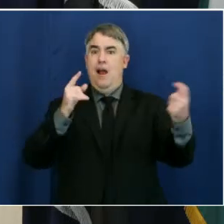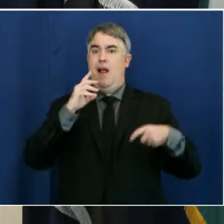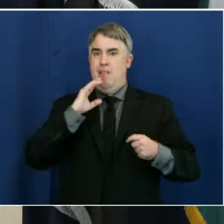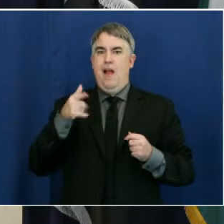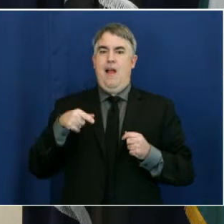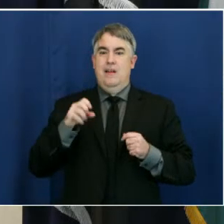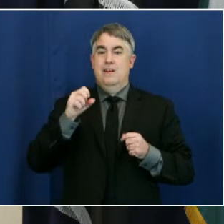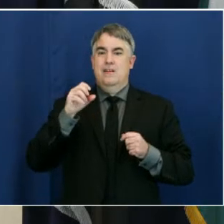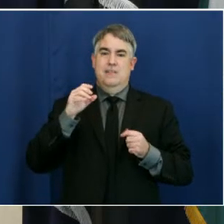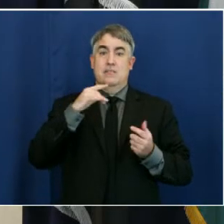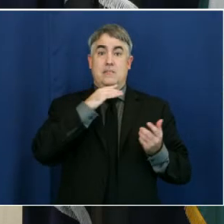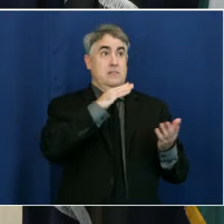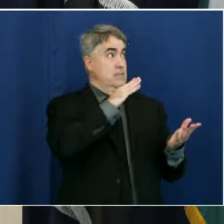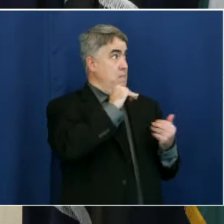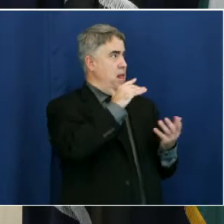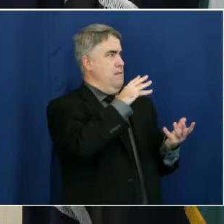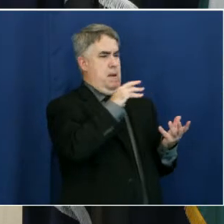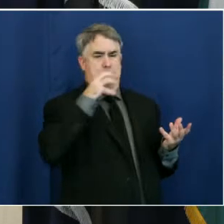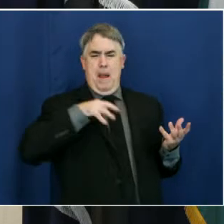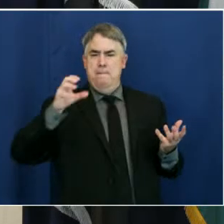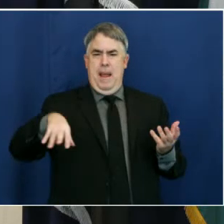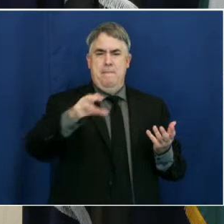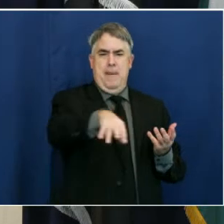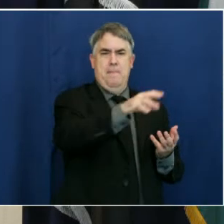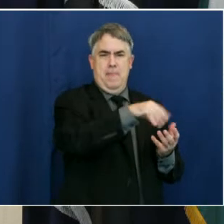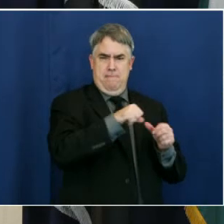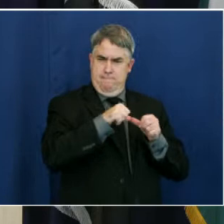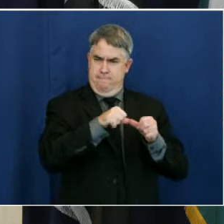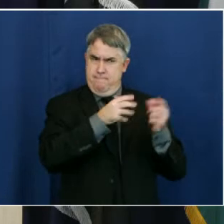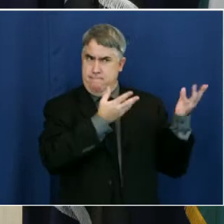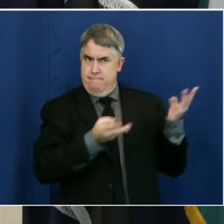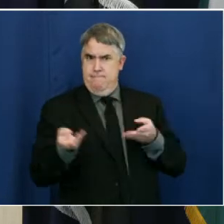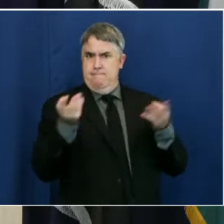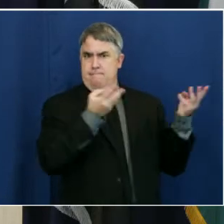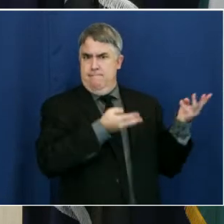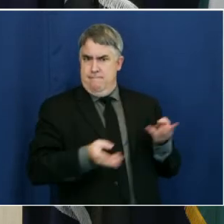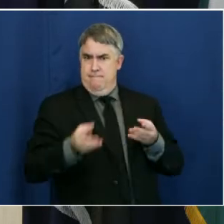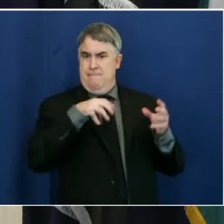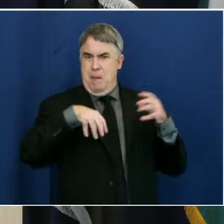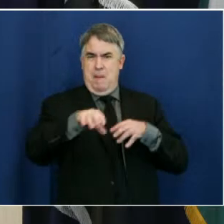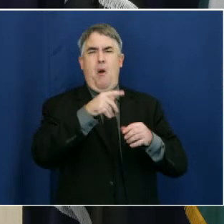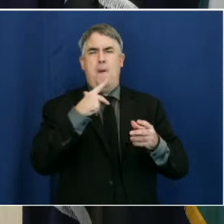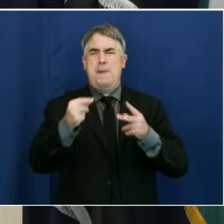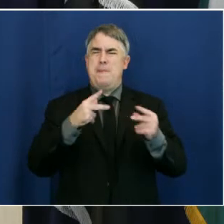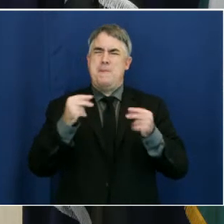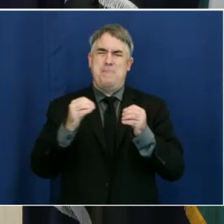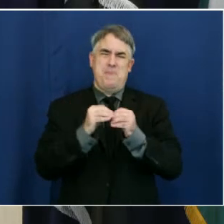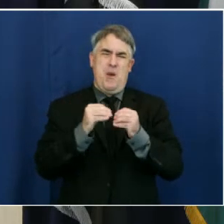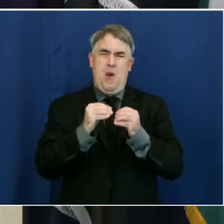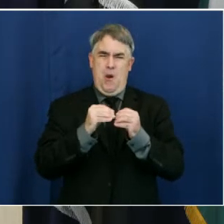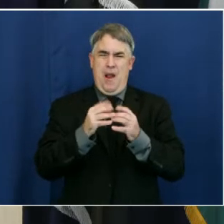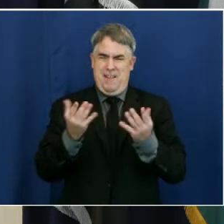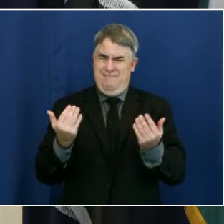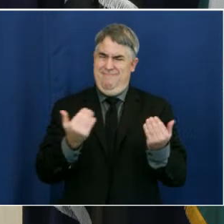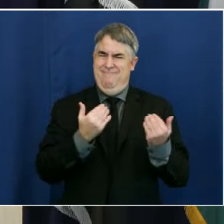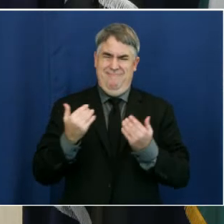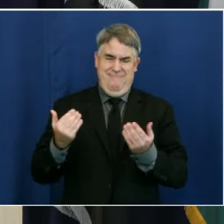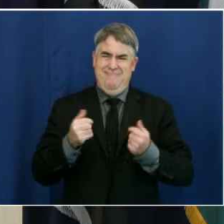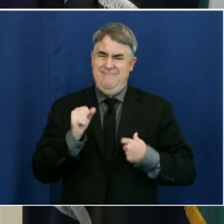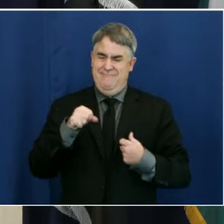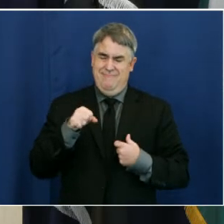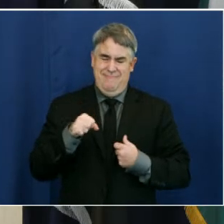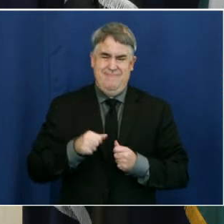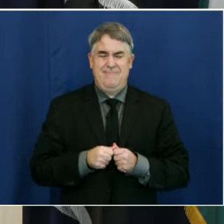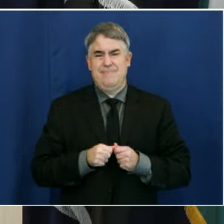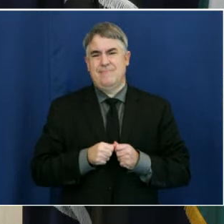increased shipments continue, then obviously the numbers we can administer will be greater. And we will continue working through this as fast as we get vaccines and can get them out.